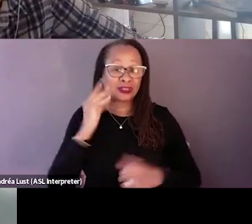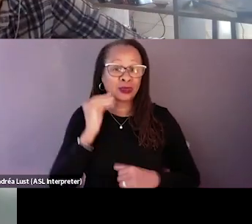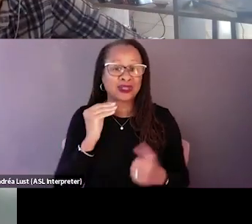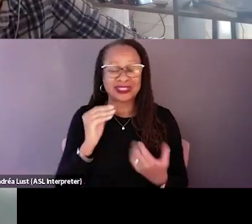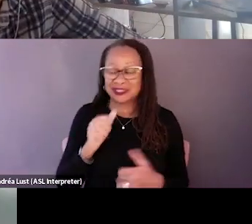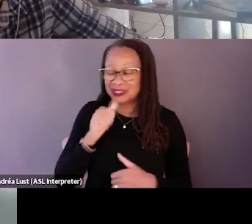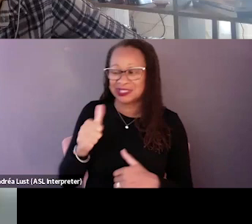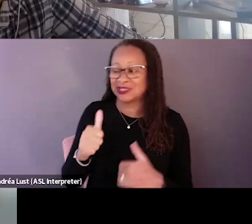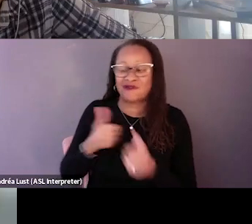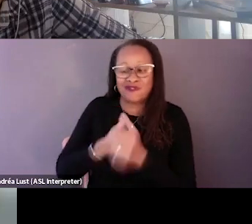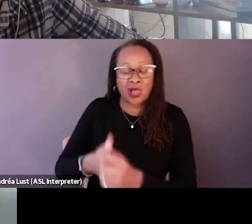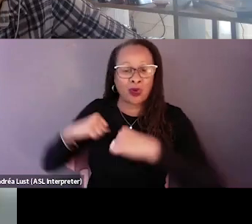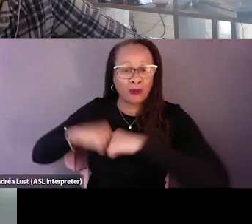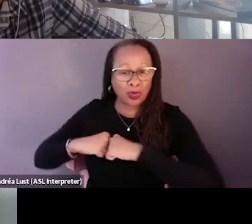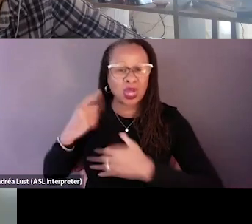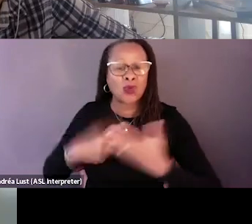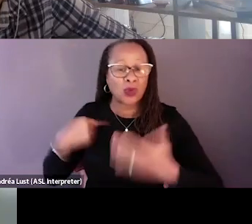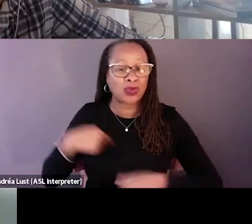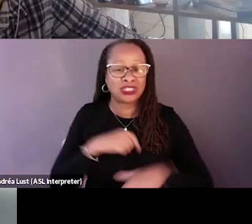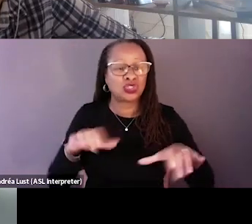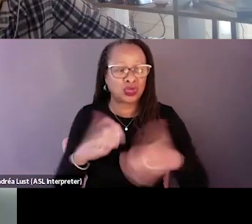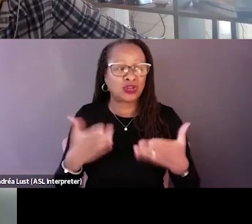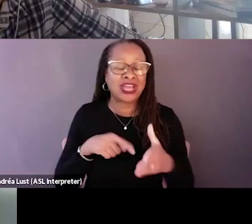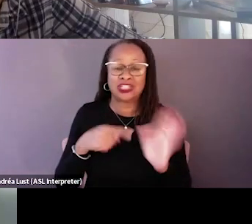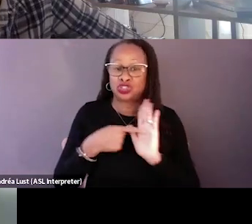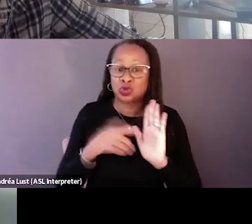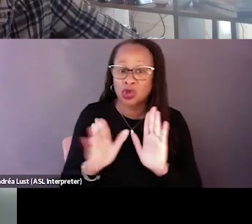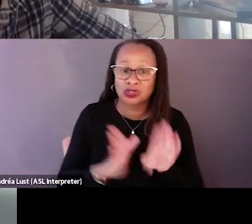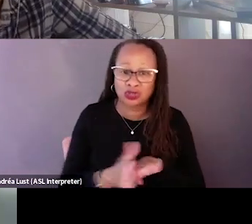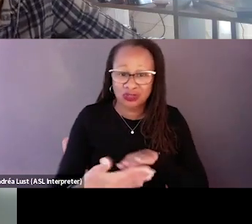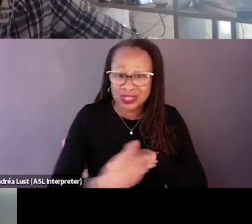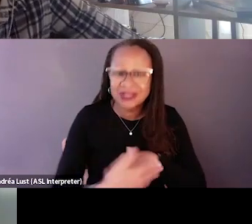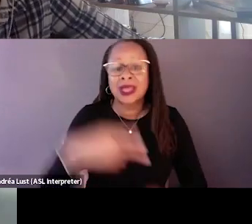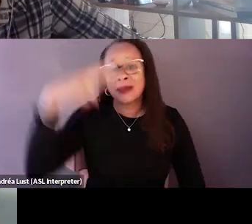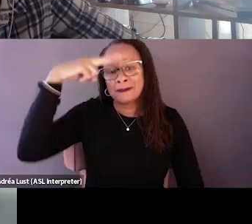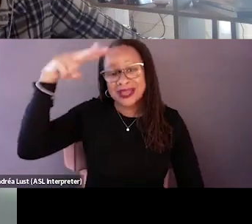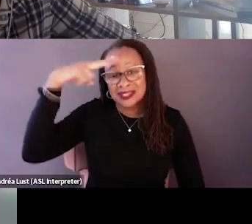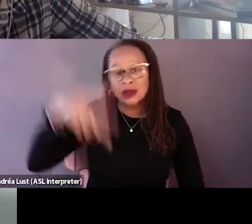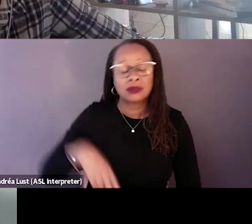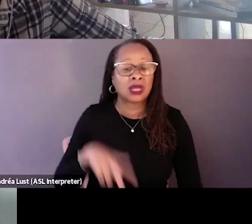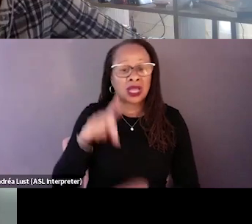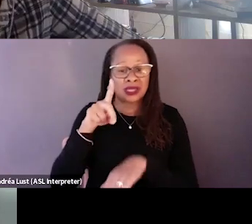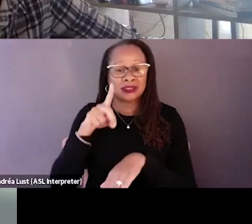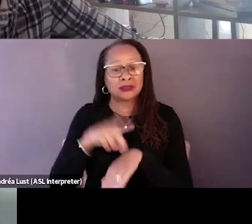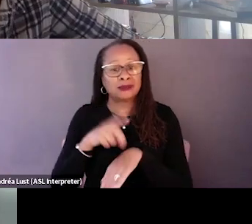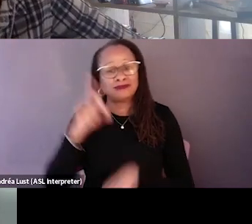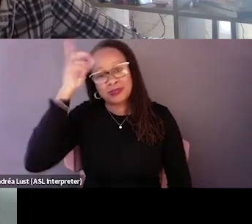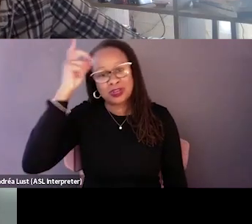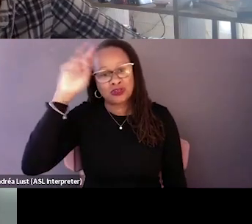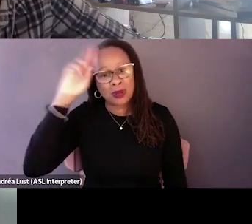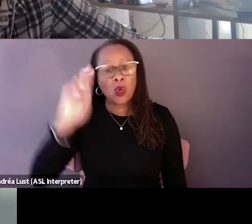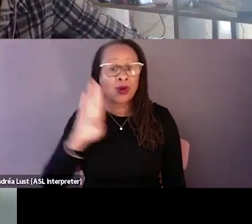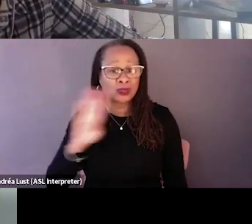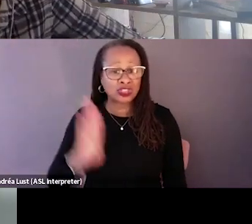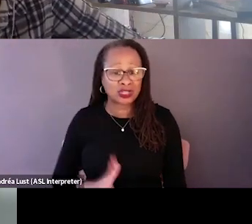United States is reflected in the Caribbean of Mexico or in Brazil. mm. There are